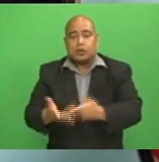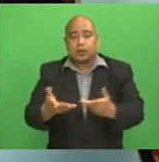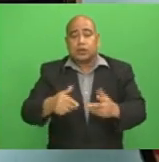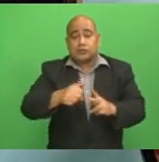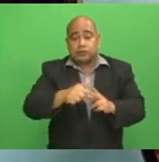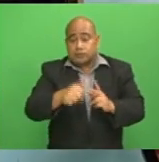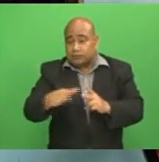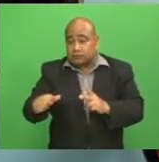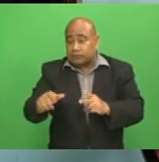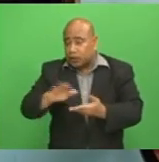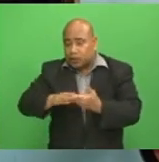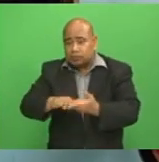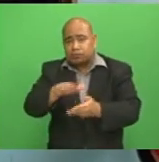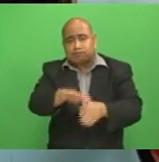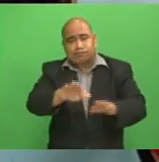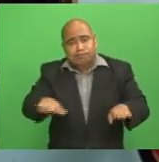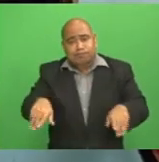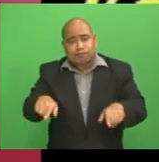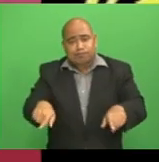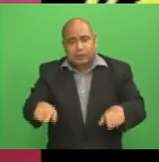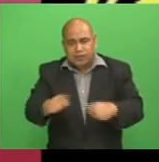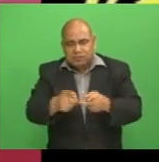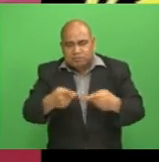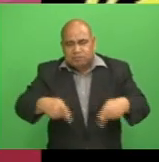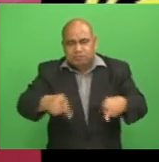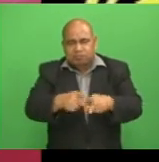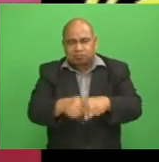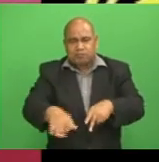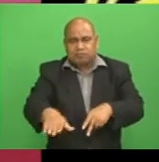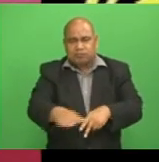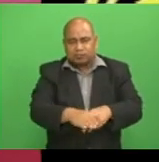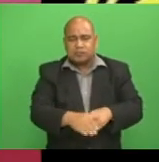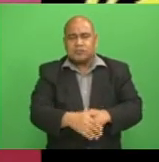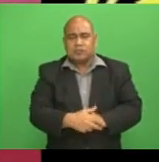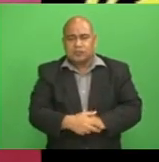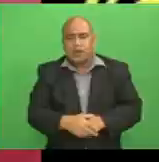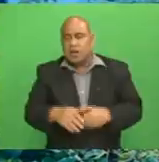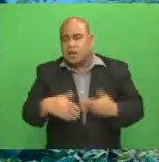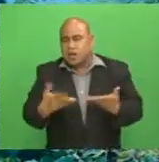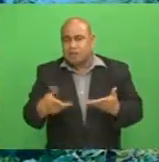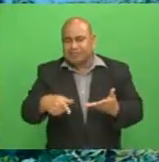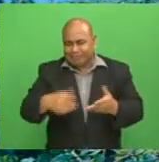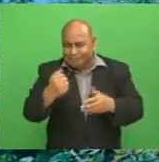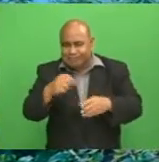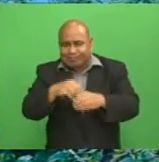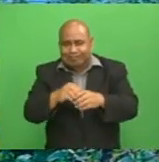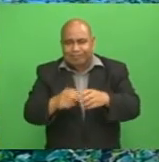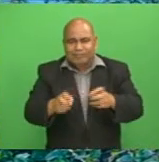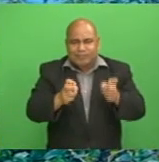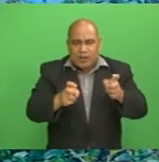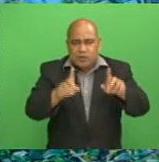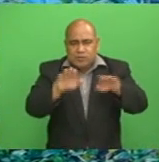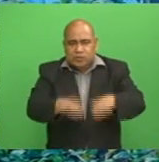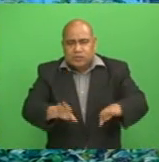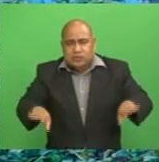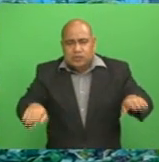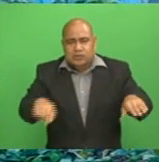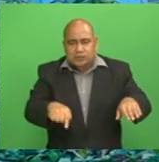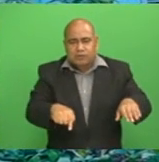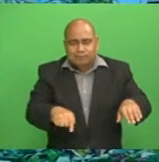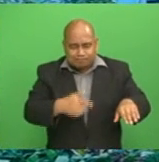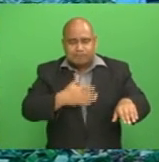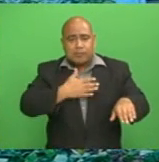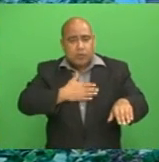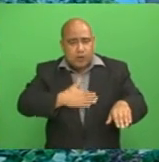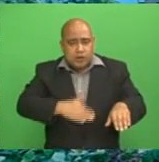the province. We have had past issues where children would like to